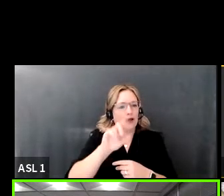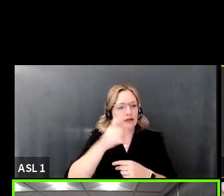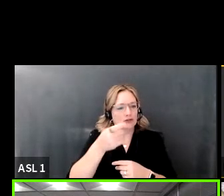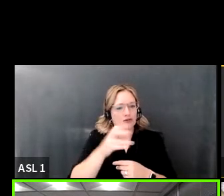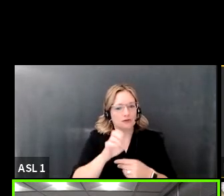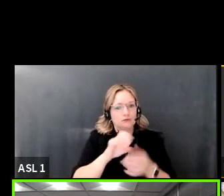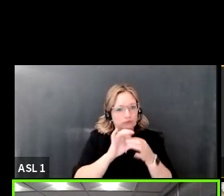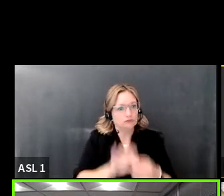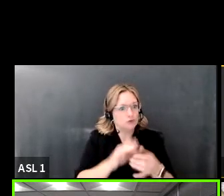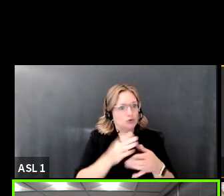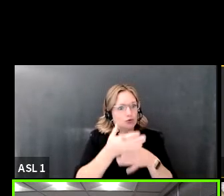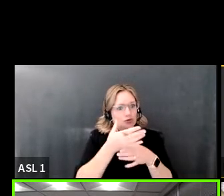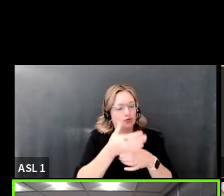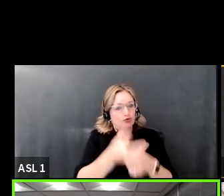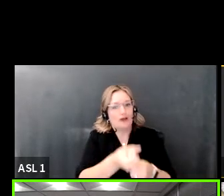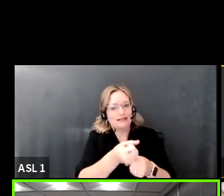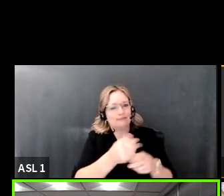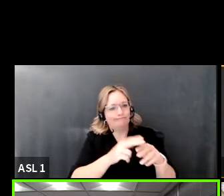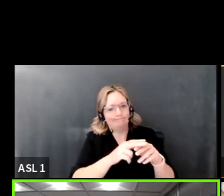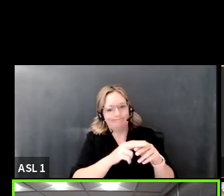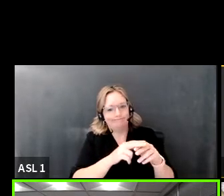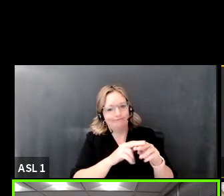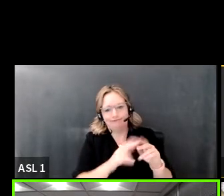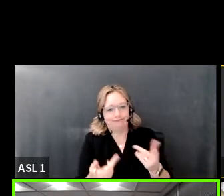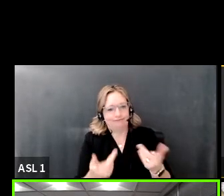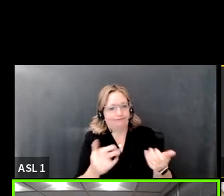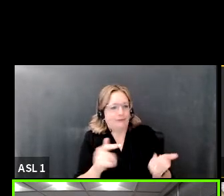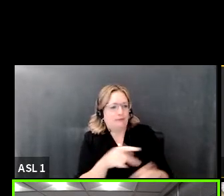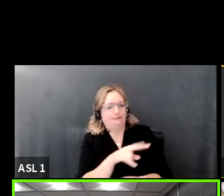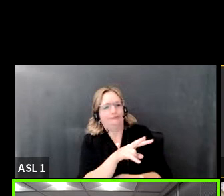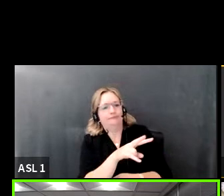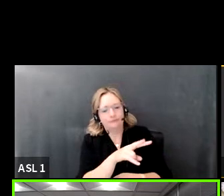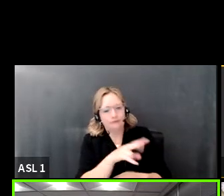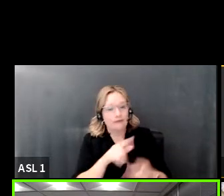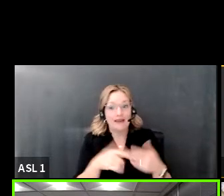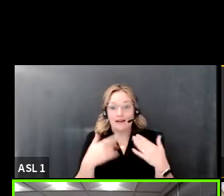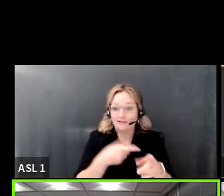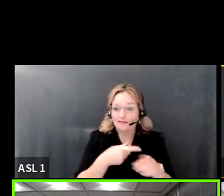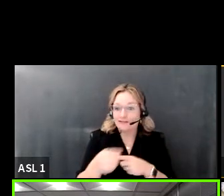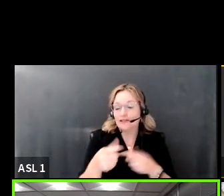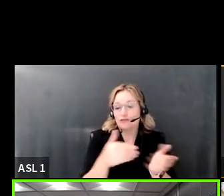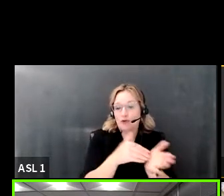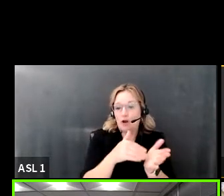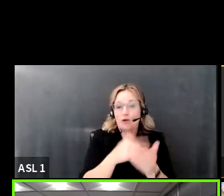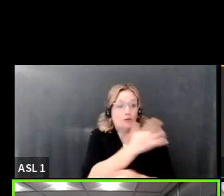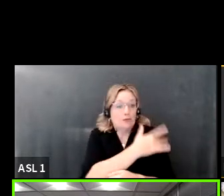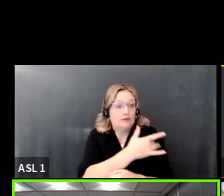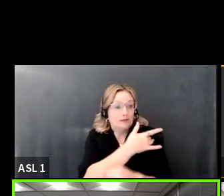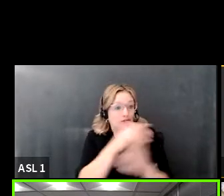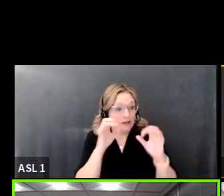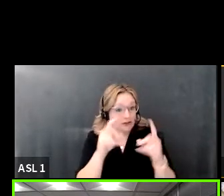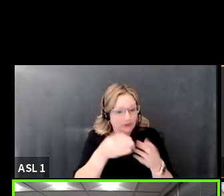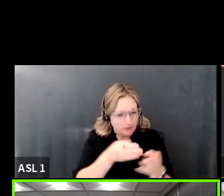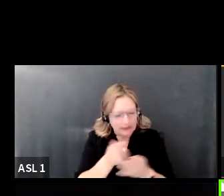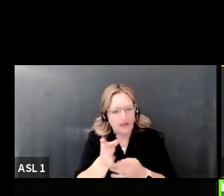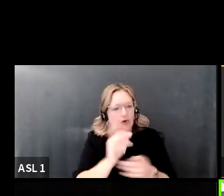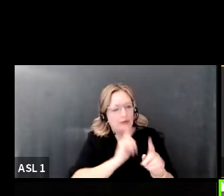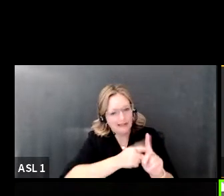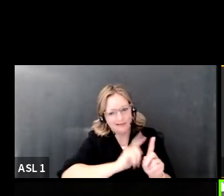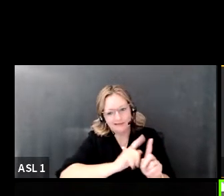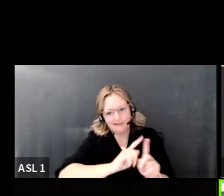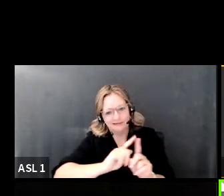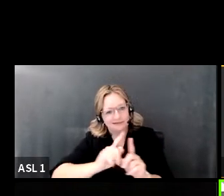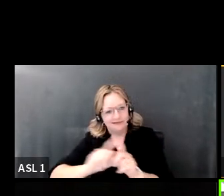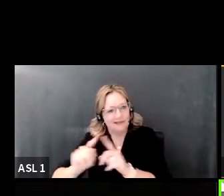trust and and similar issues in the health care sector we've seen reports from the provincial education sector this is across the